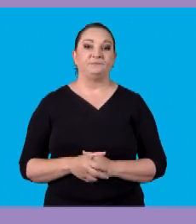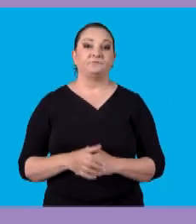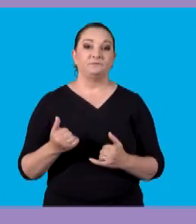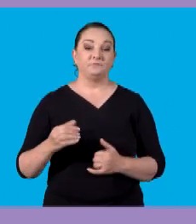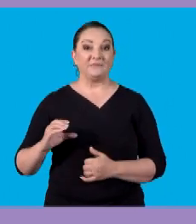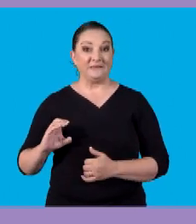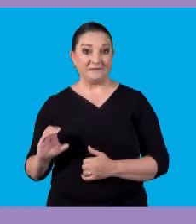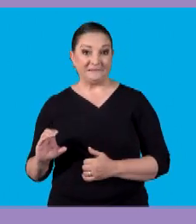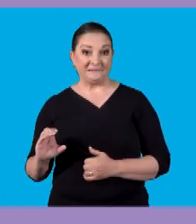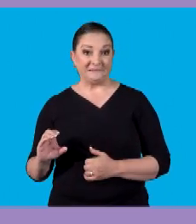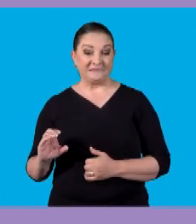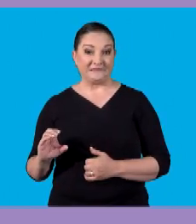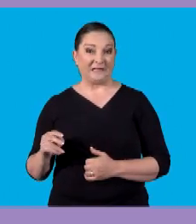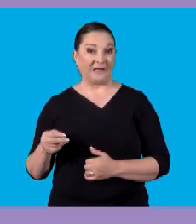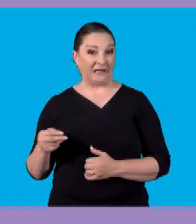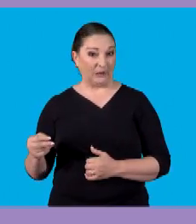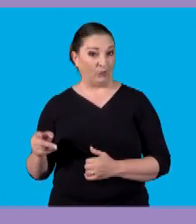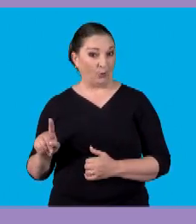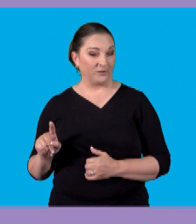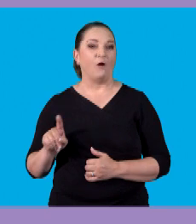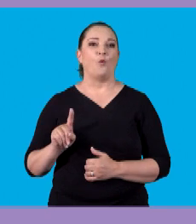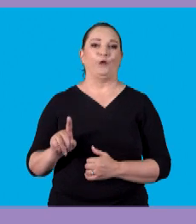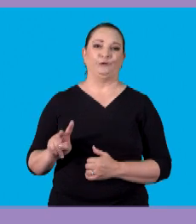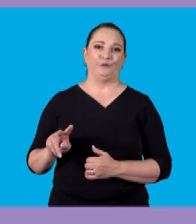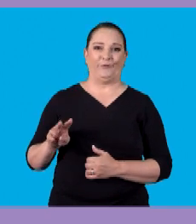So angle C is equals to